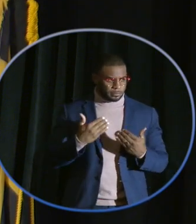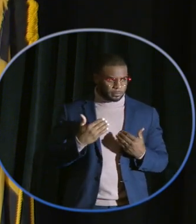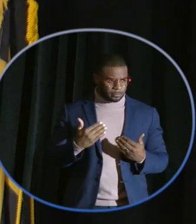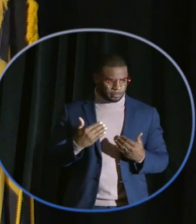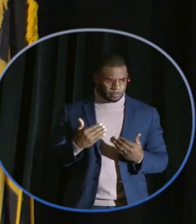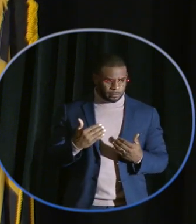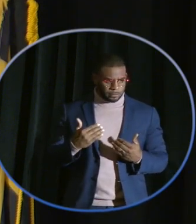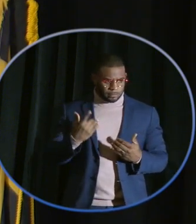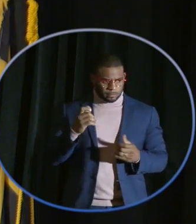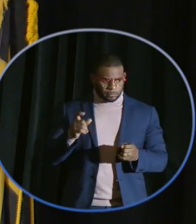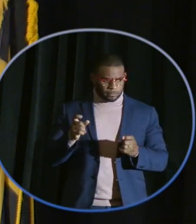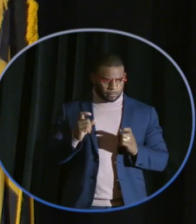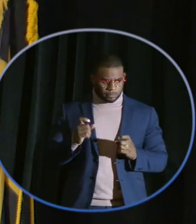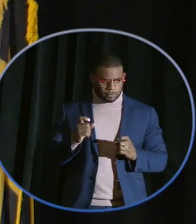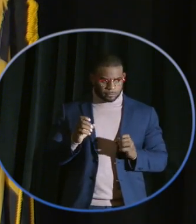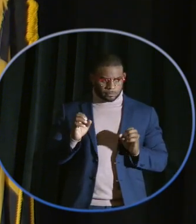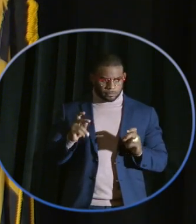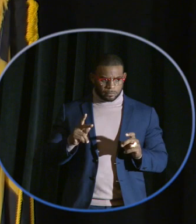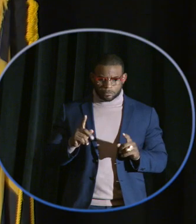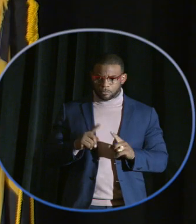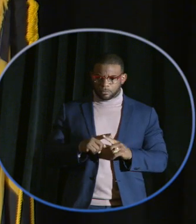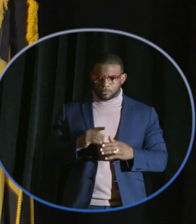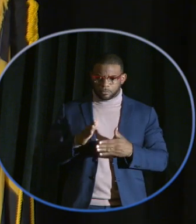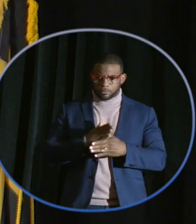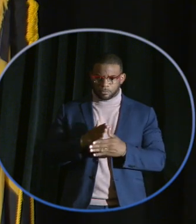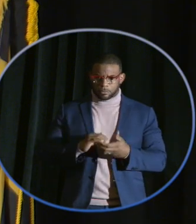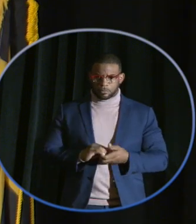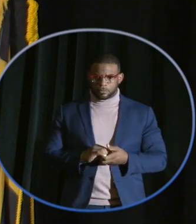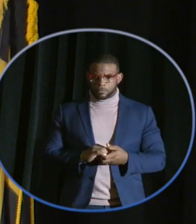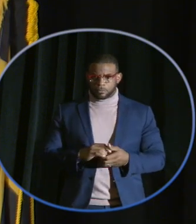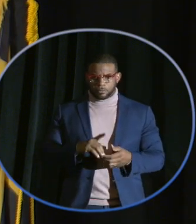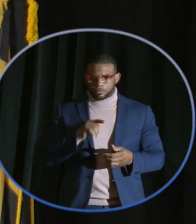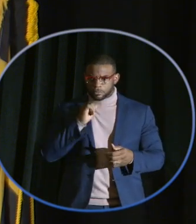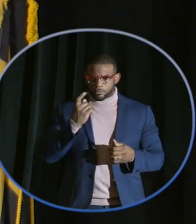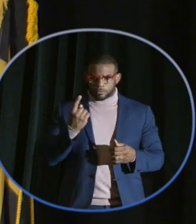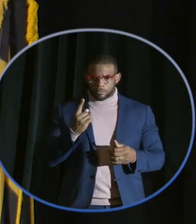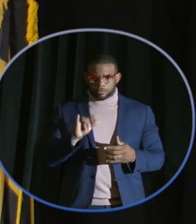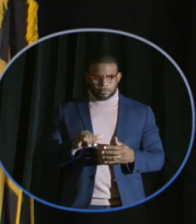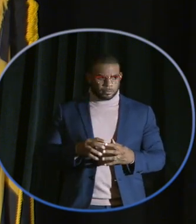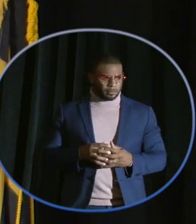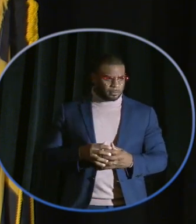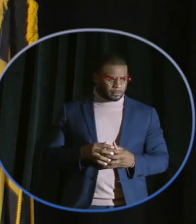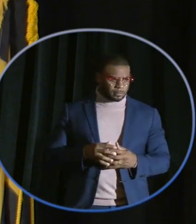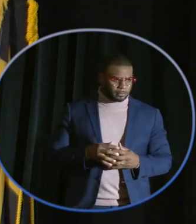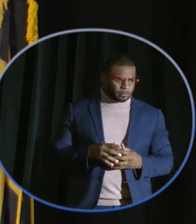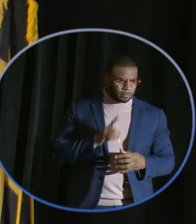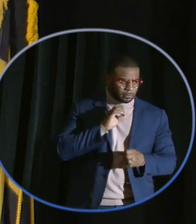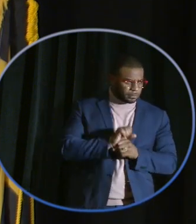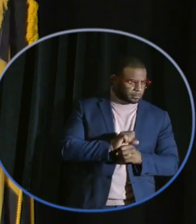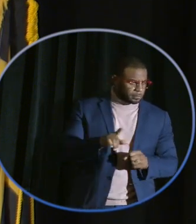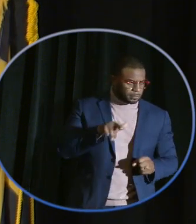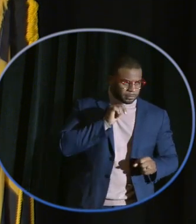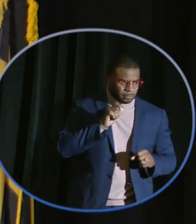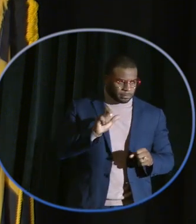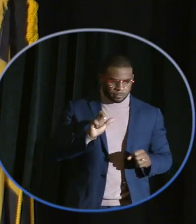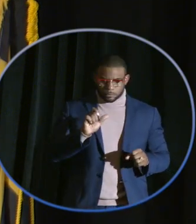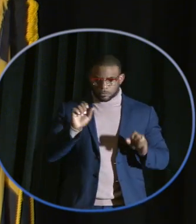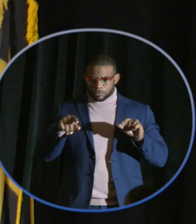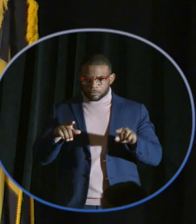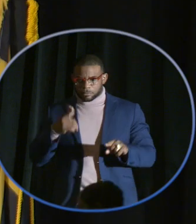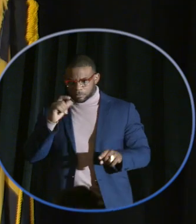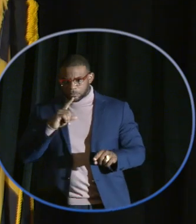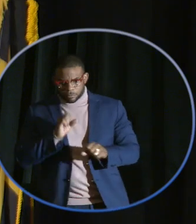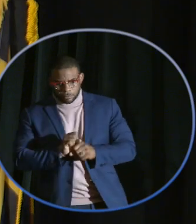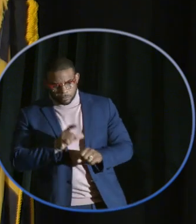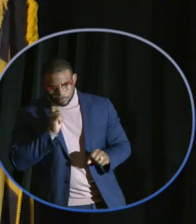Dana Moore for giving us the opportunity to partner. And it's not something that, you know, really she didn't even need to ask, because